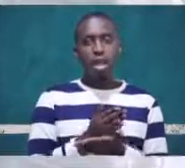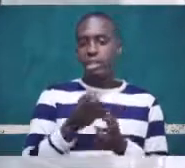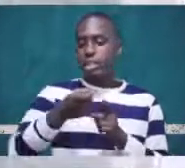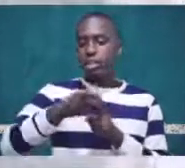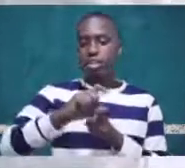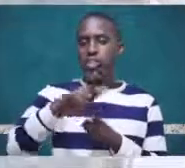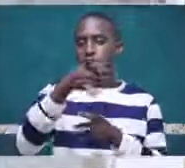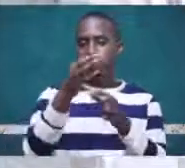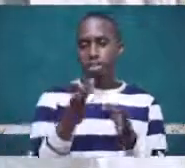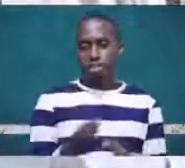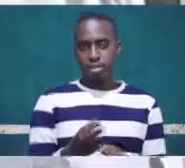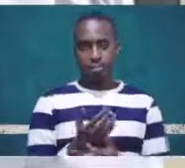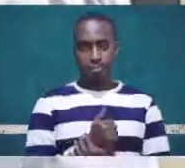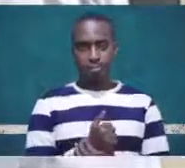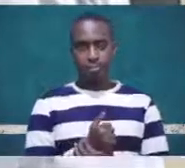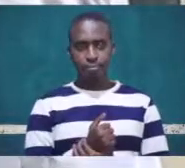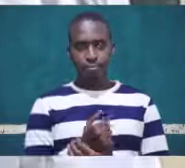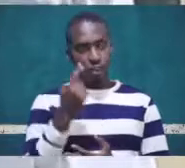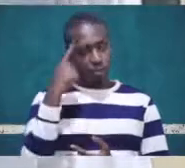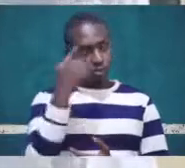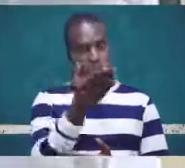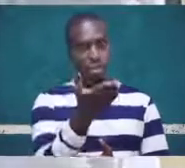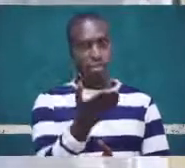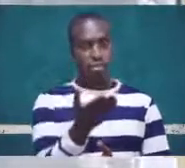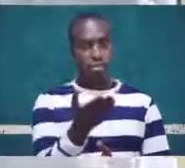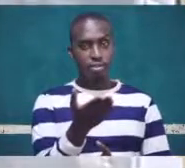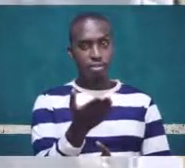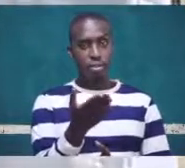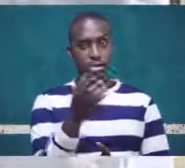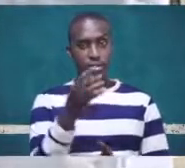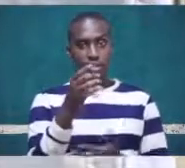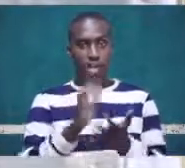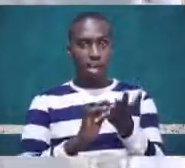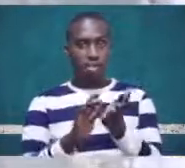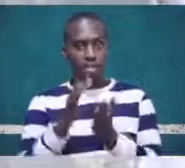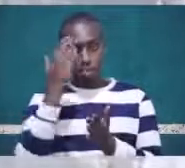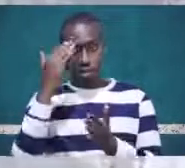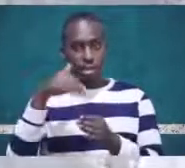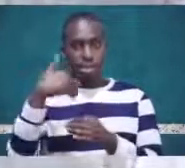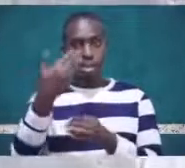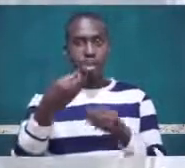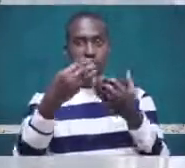this, the added value. For this calculator to go out from the company,